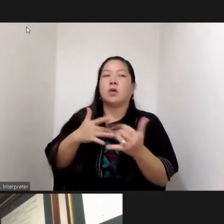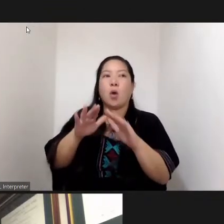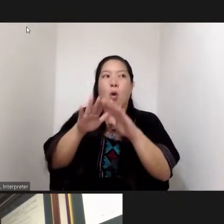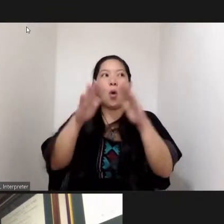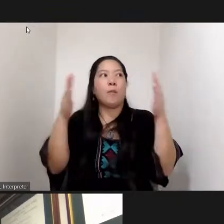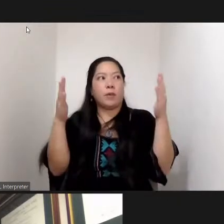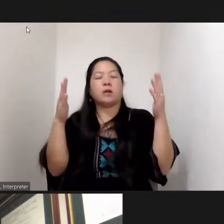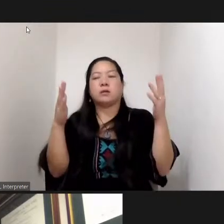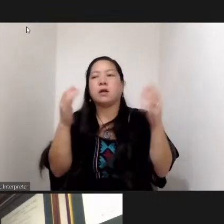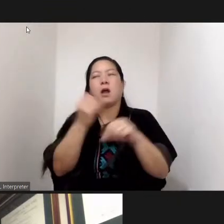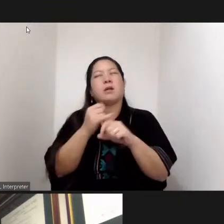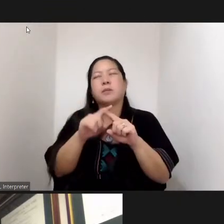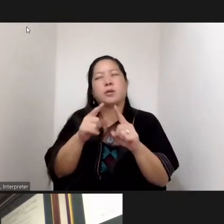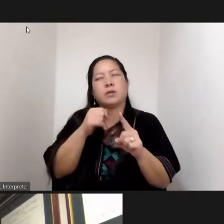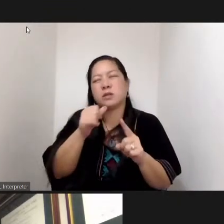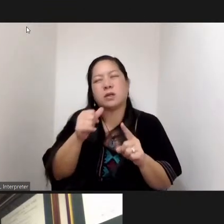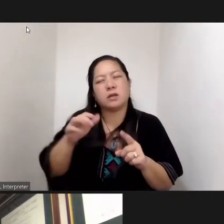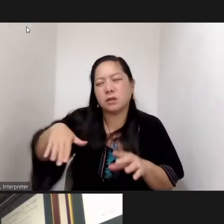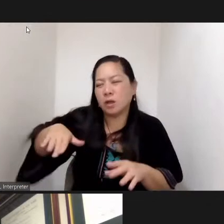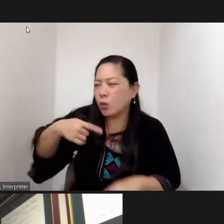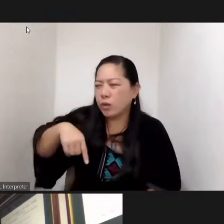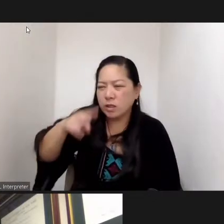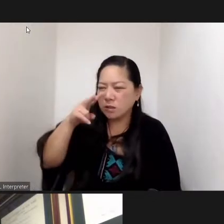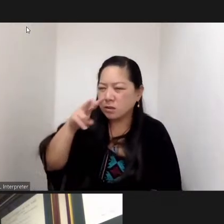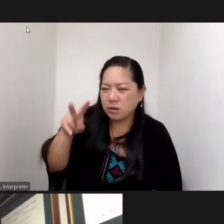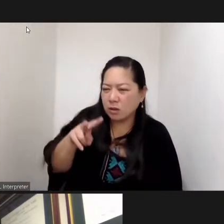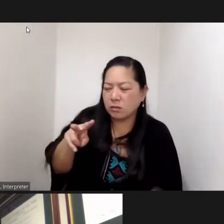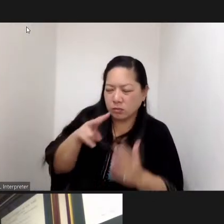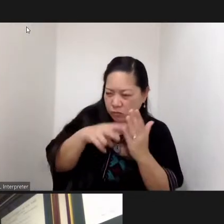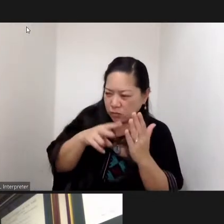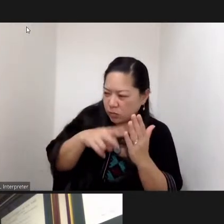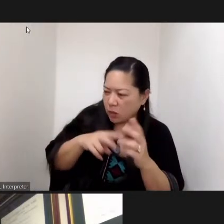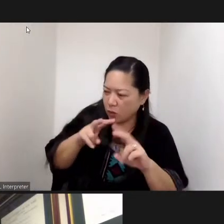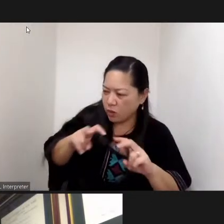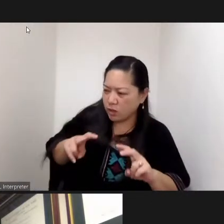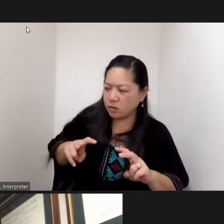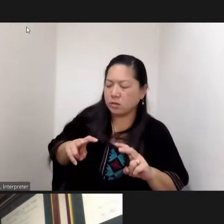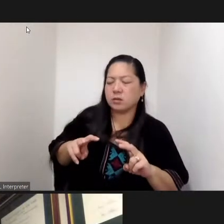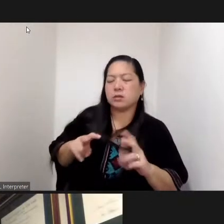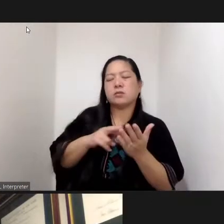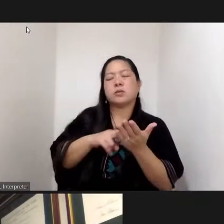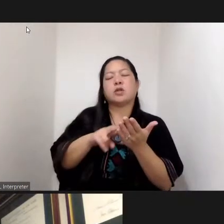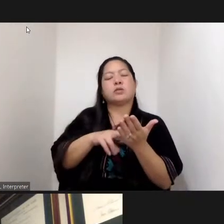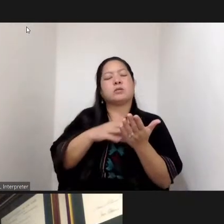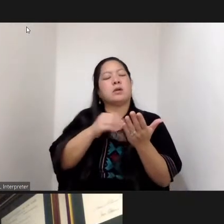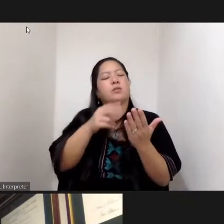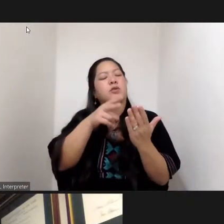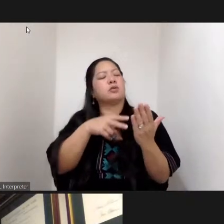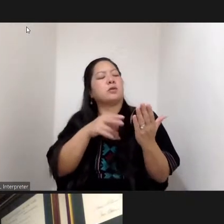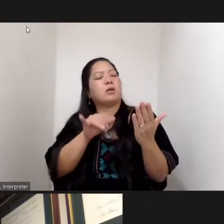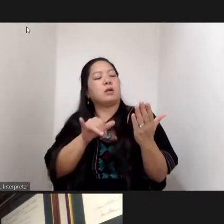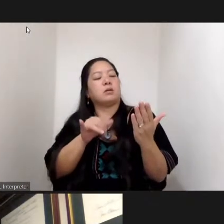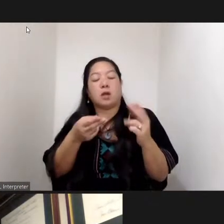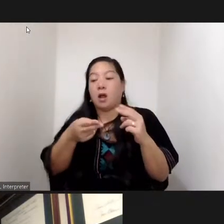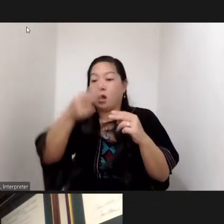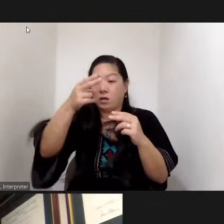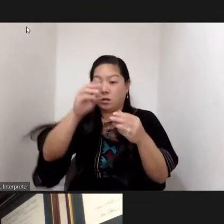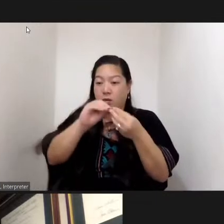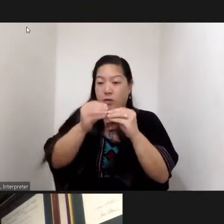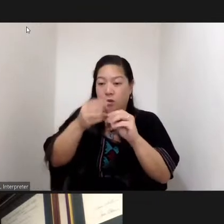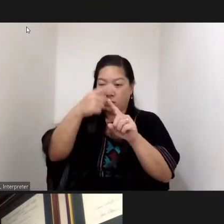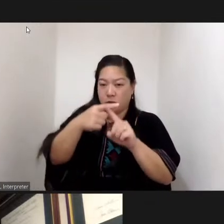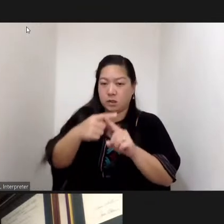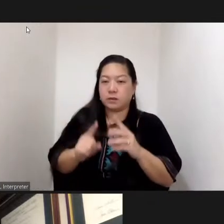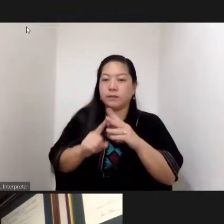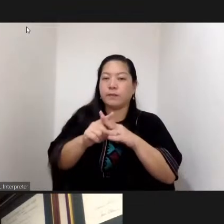but we didn't because we saw the surge. And we wanted to, again, focus on the